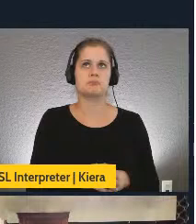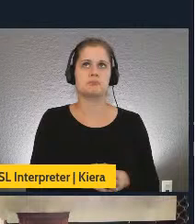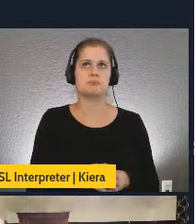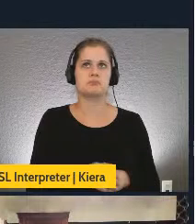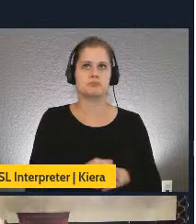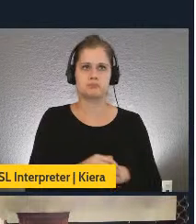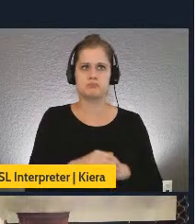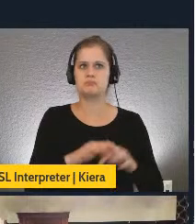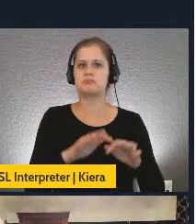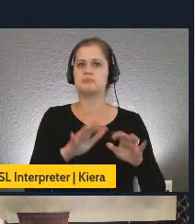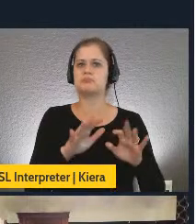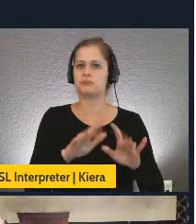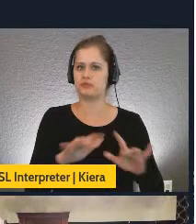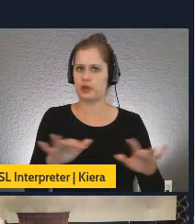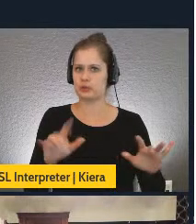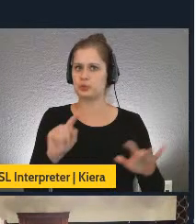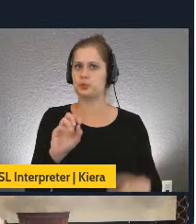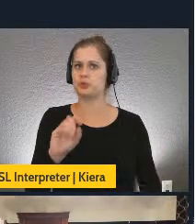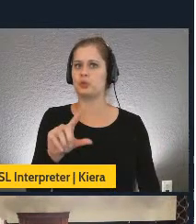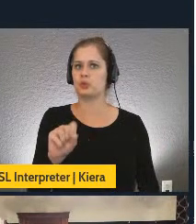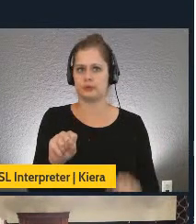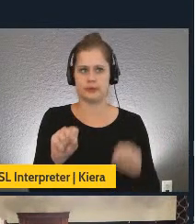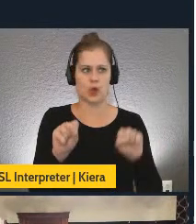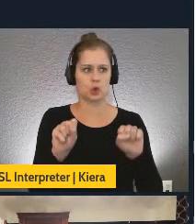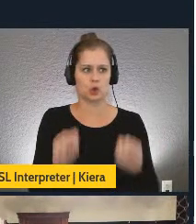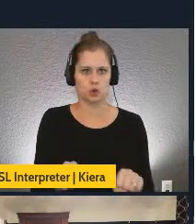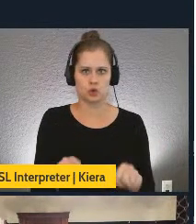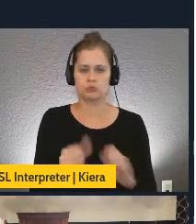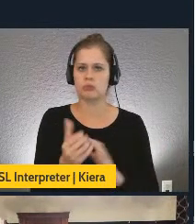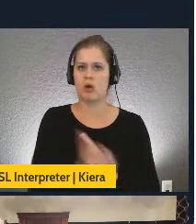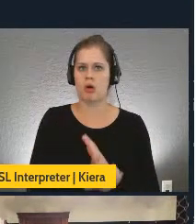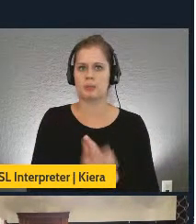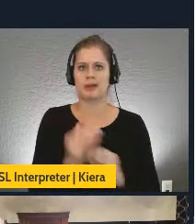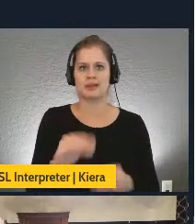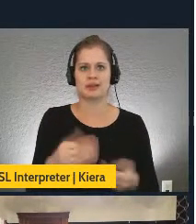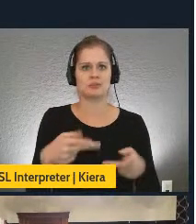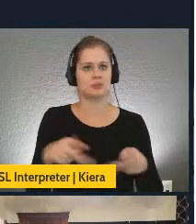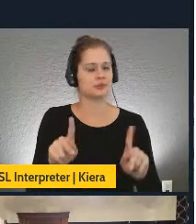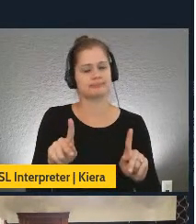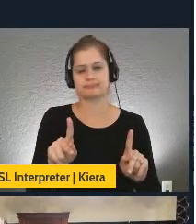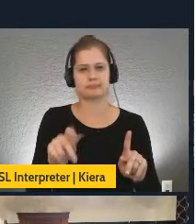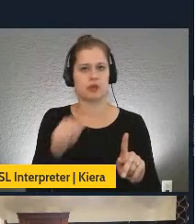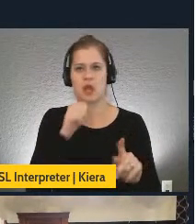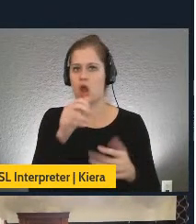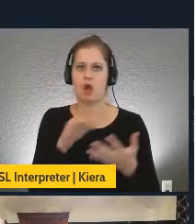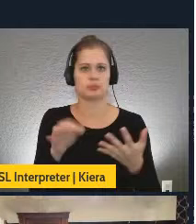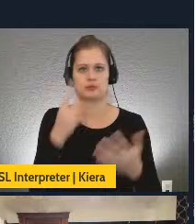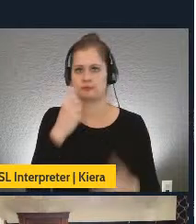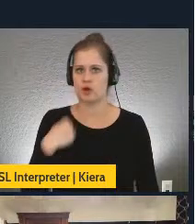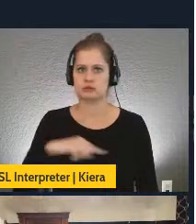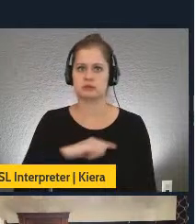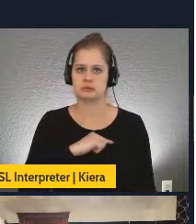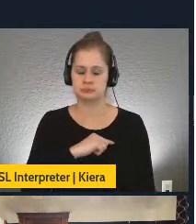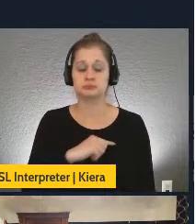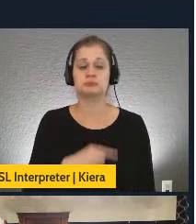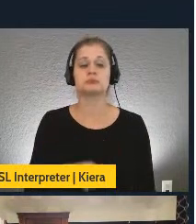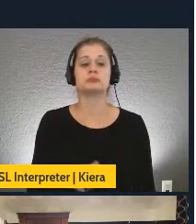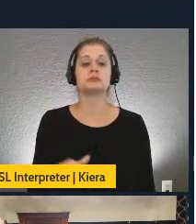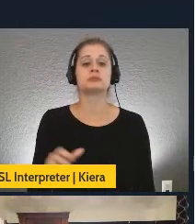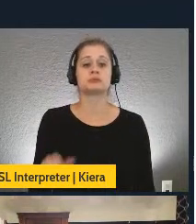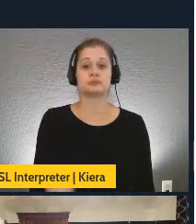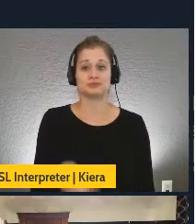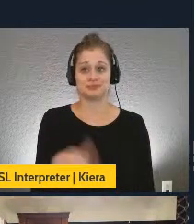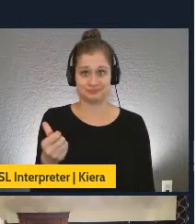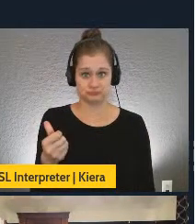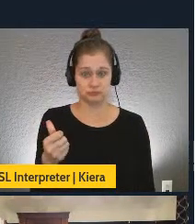various tools that could automatically grant permissions wouldn't be an option. Another one was